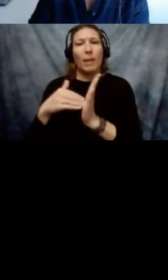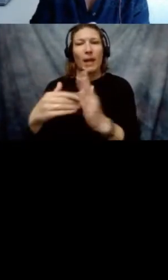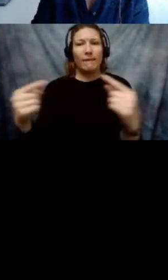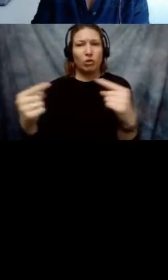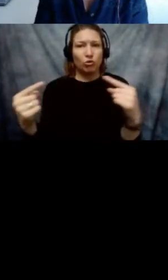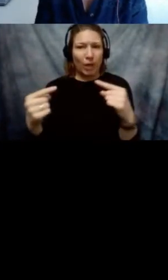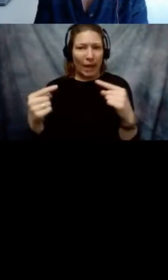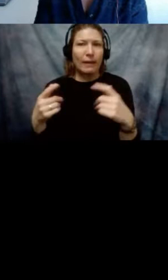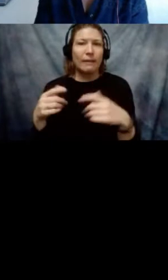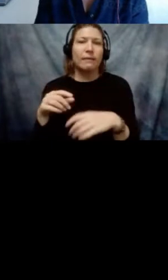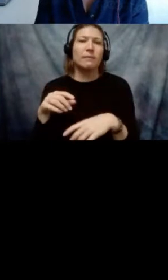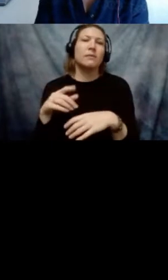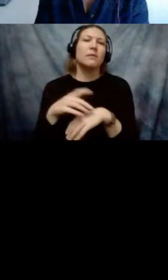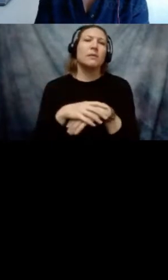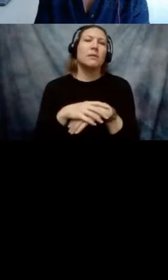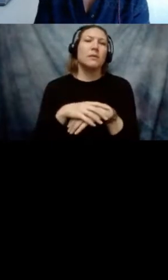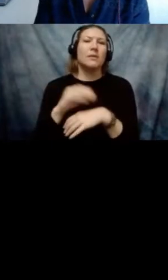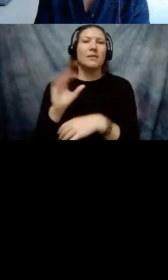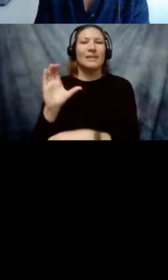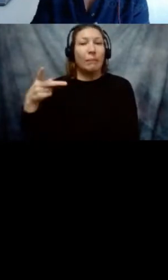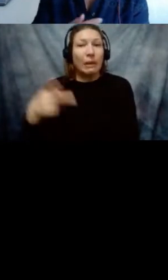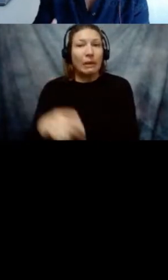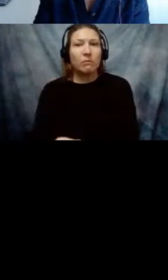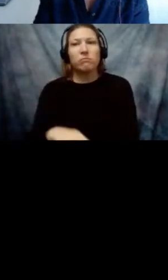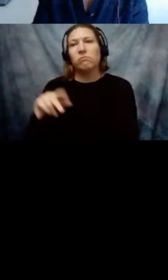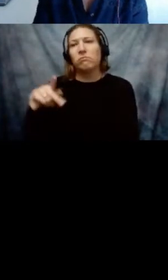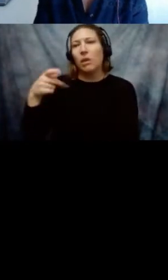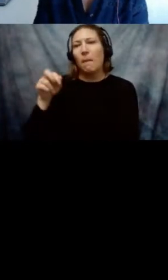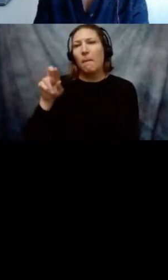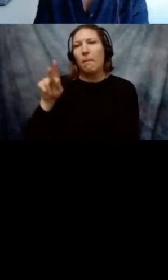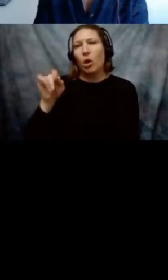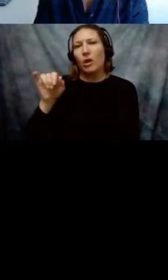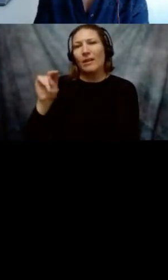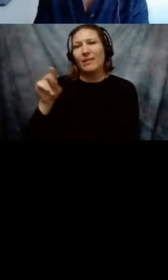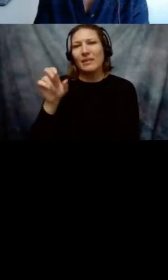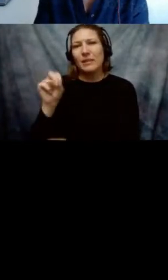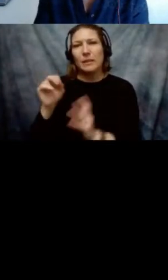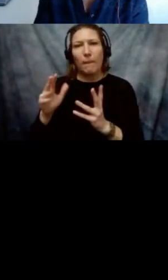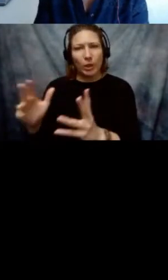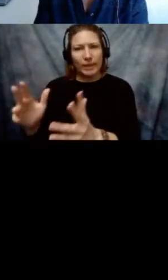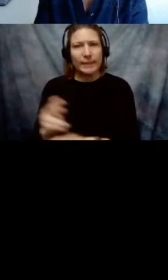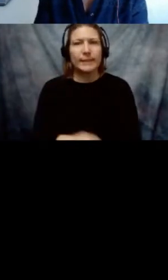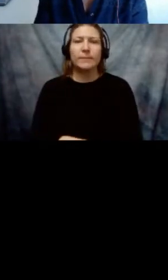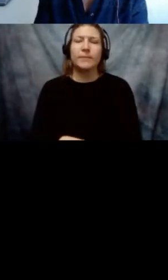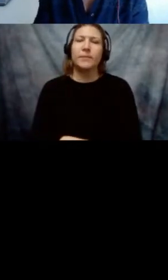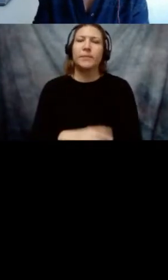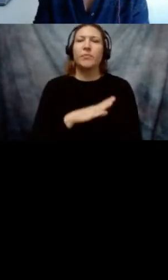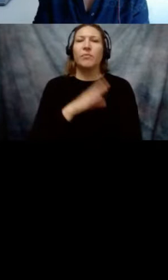common examples that come up. For cognitive, a very broad range we have here. So we can have